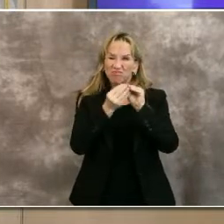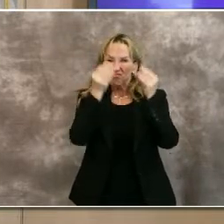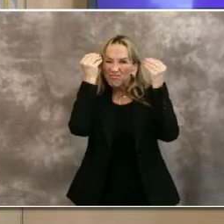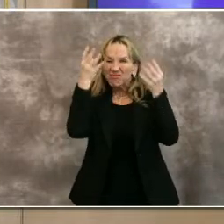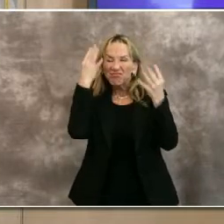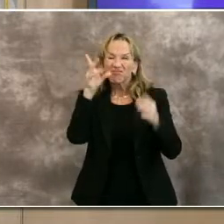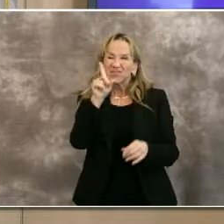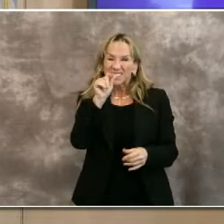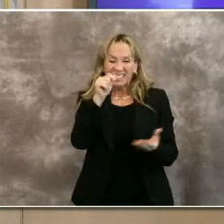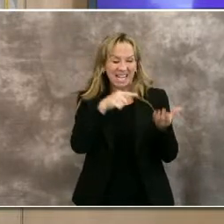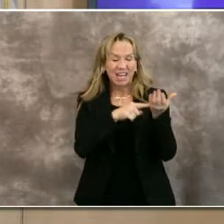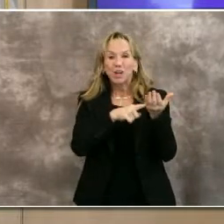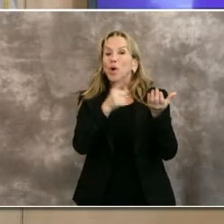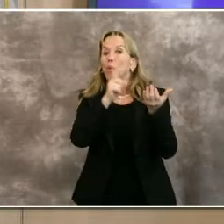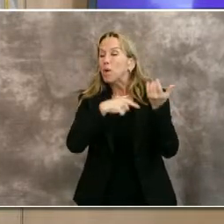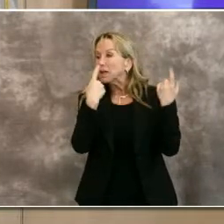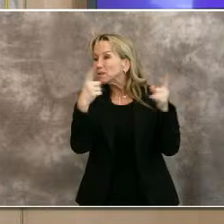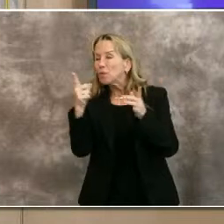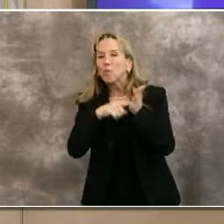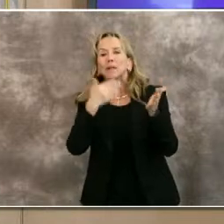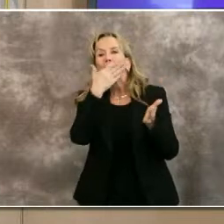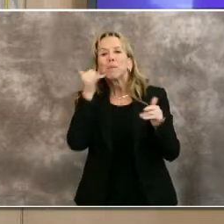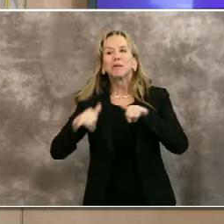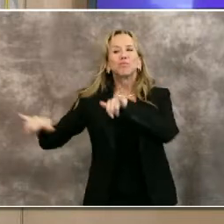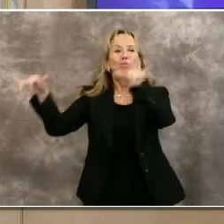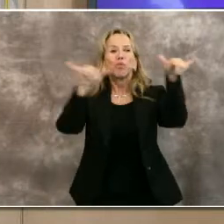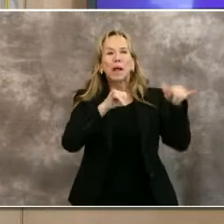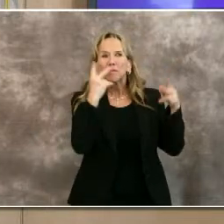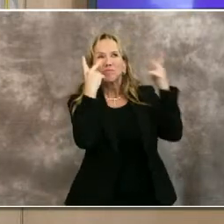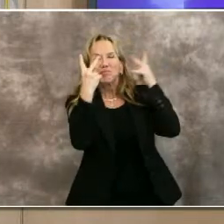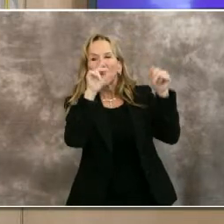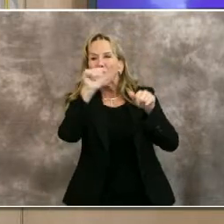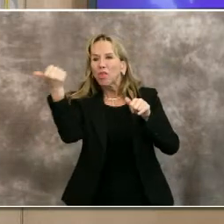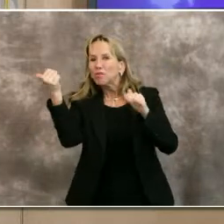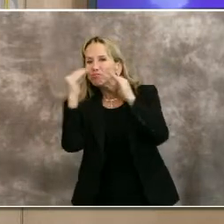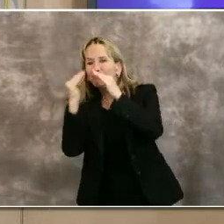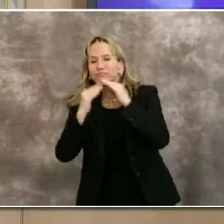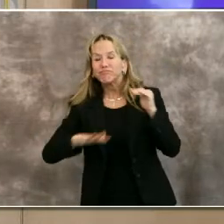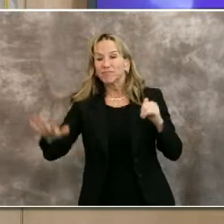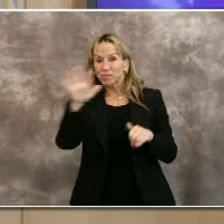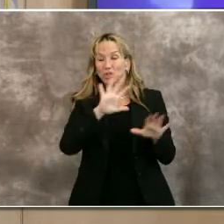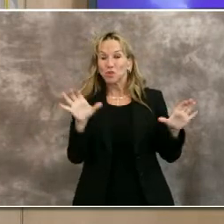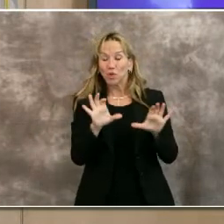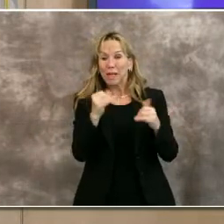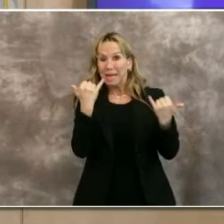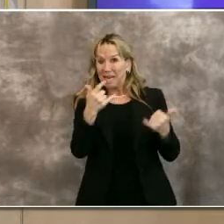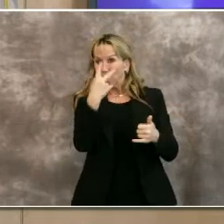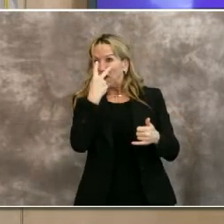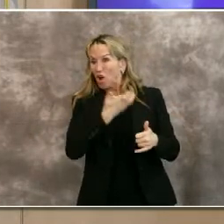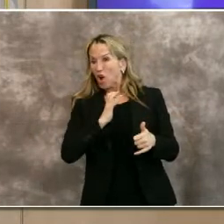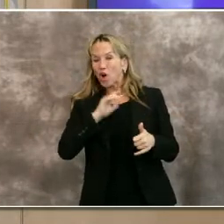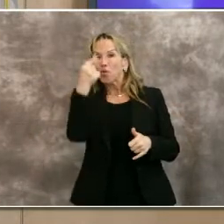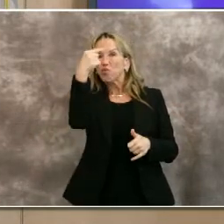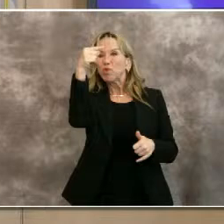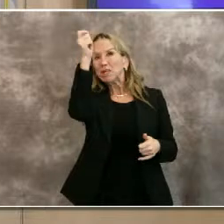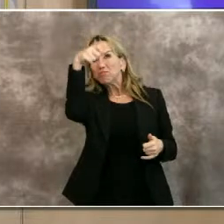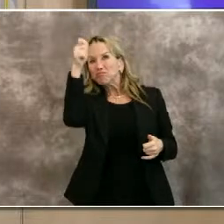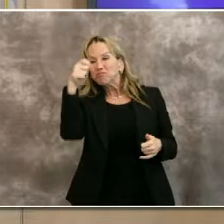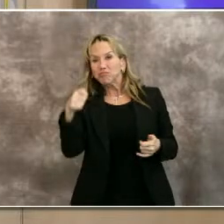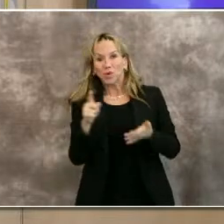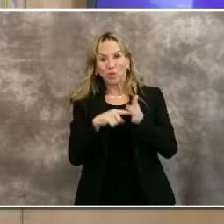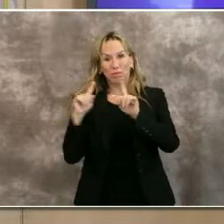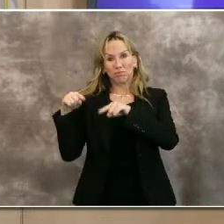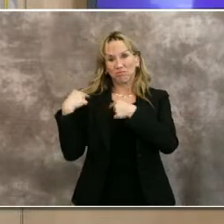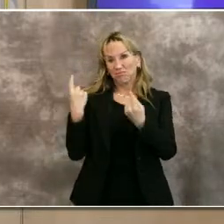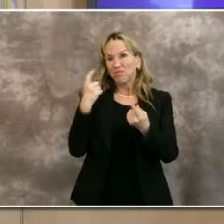science, based on the best practices. Right now, as you just saw, the indicators on the triggers are all green. There is concern about what's